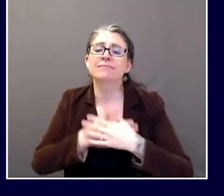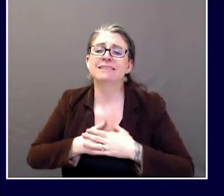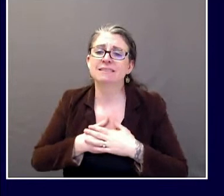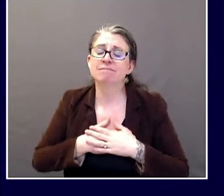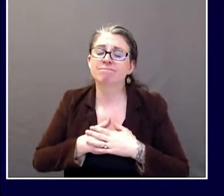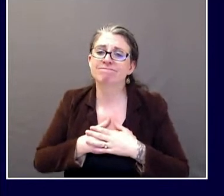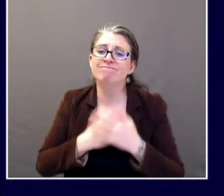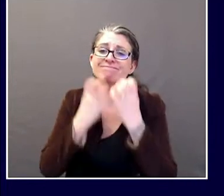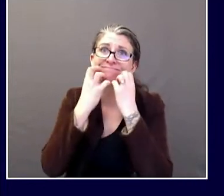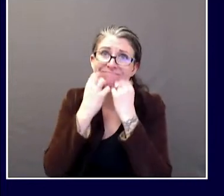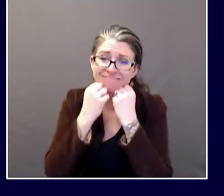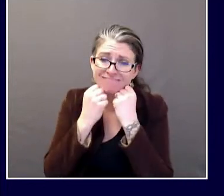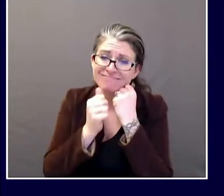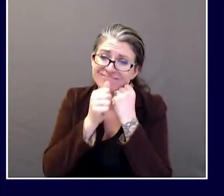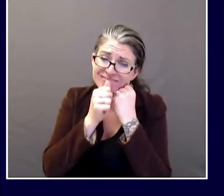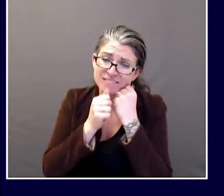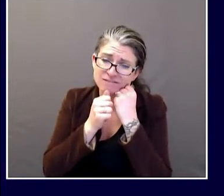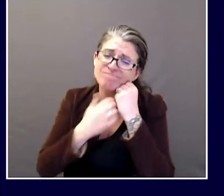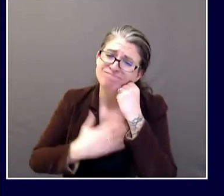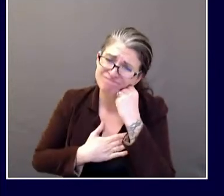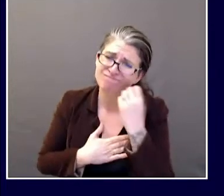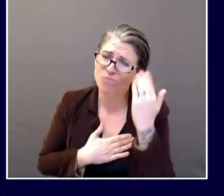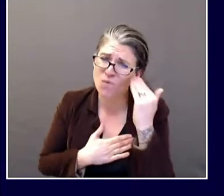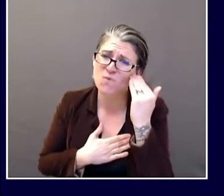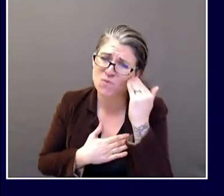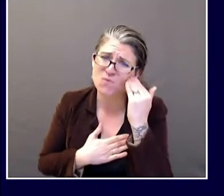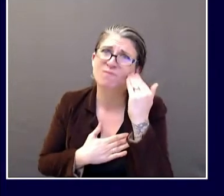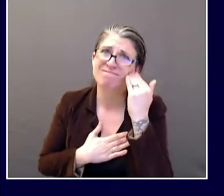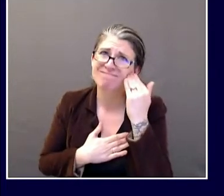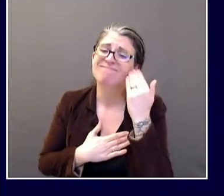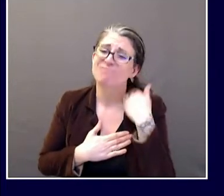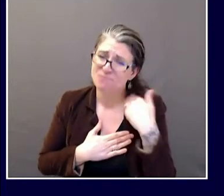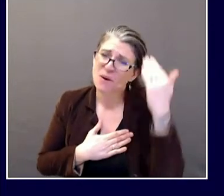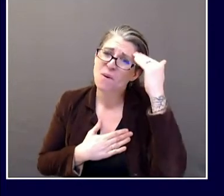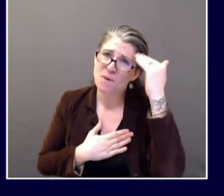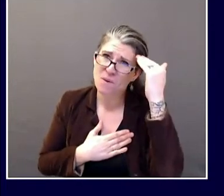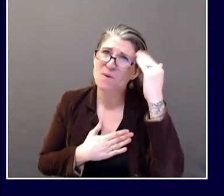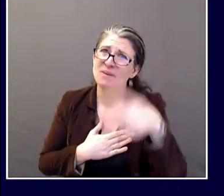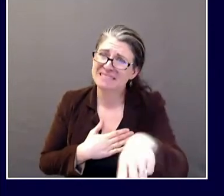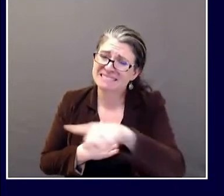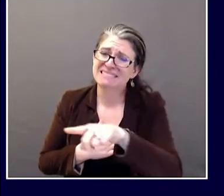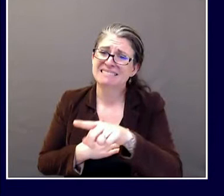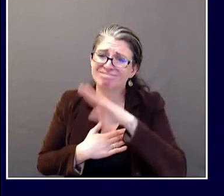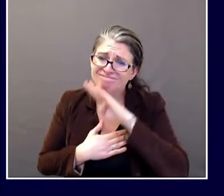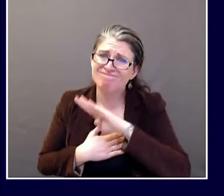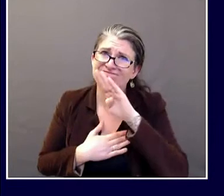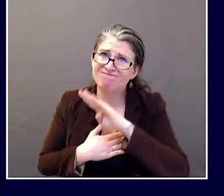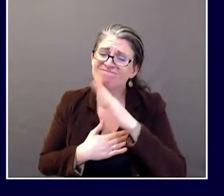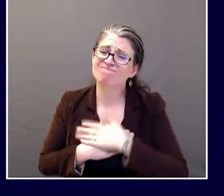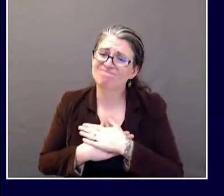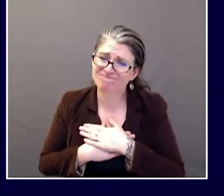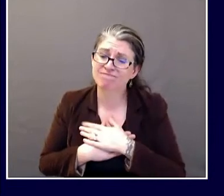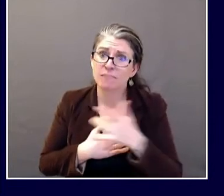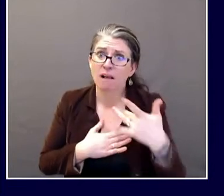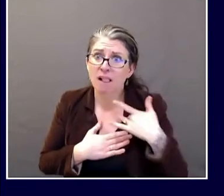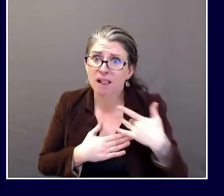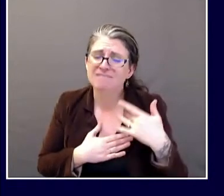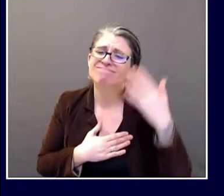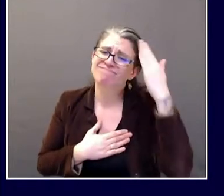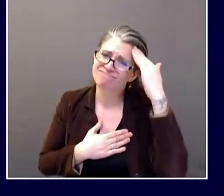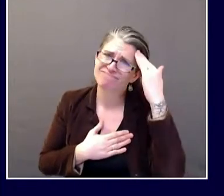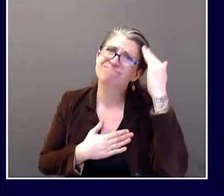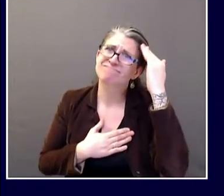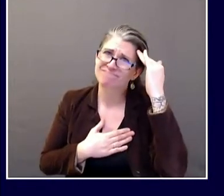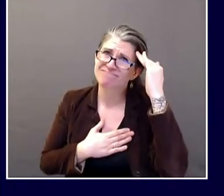We are addressing them as quickly as we can, but we will try to make sure that when we go live with solutions, they are right and not